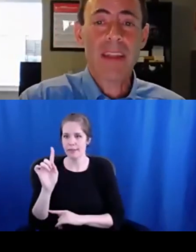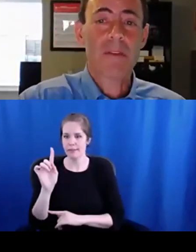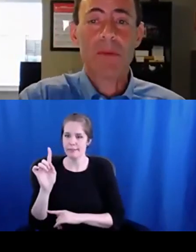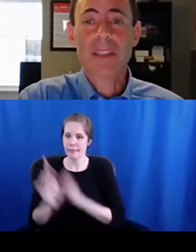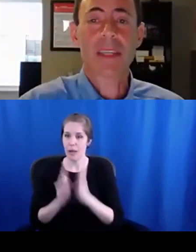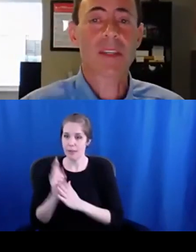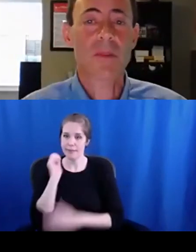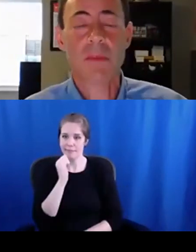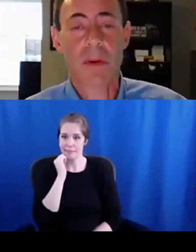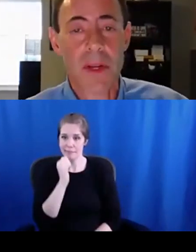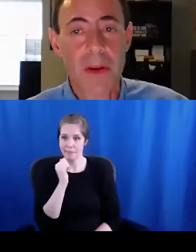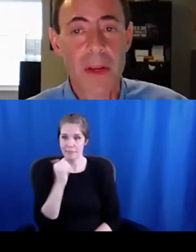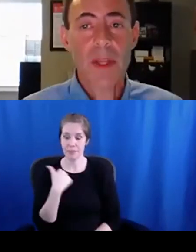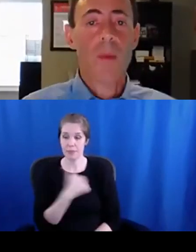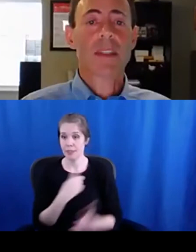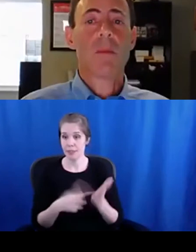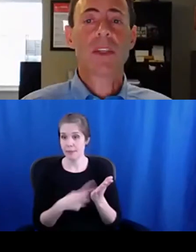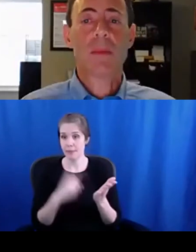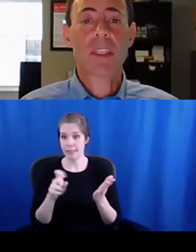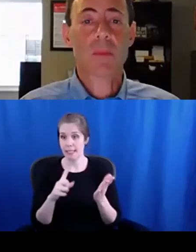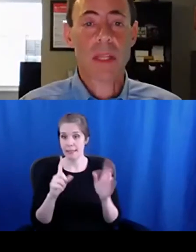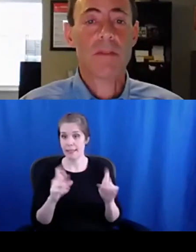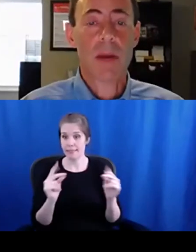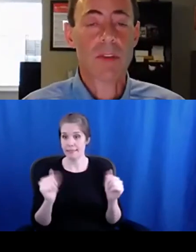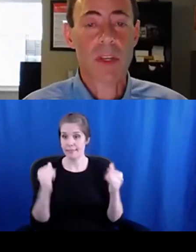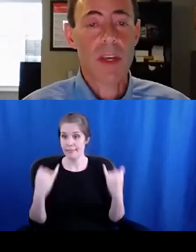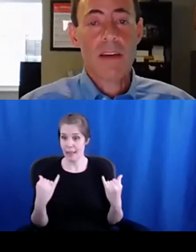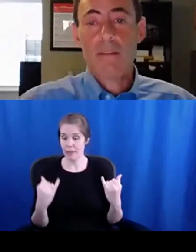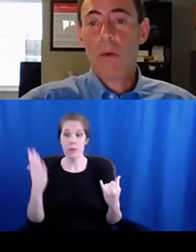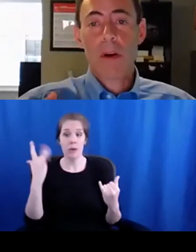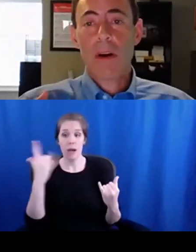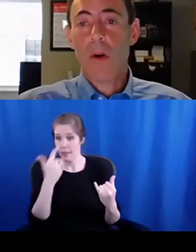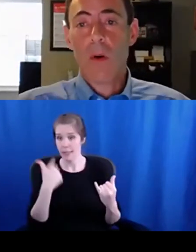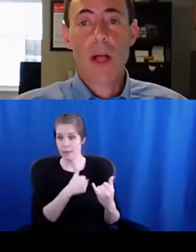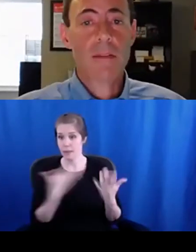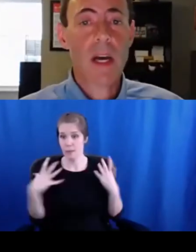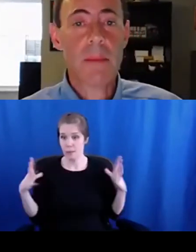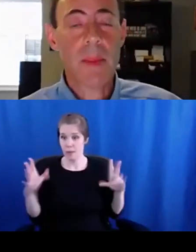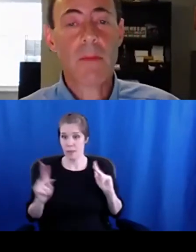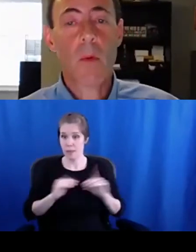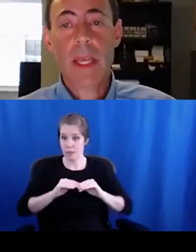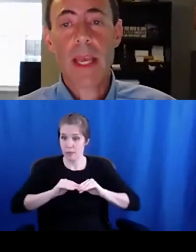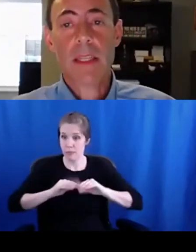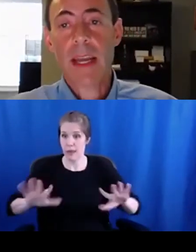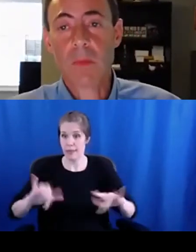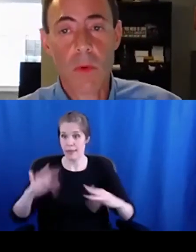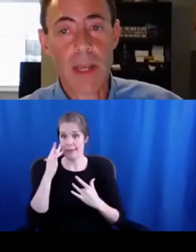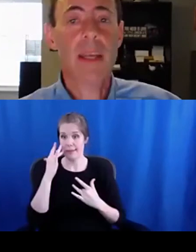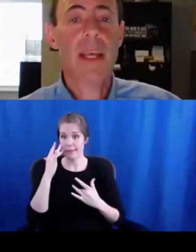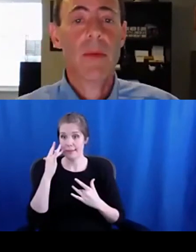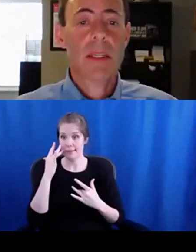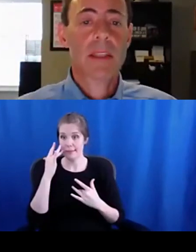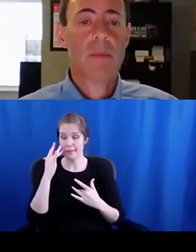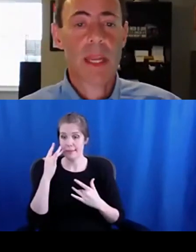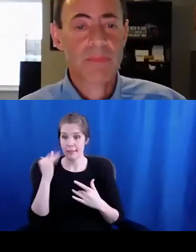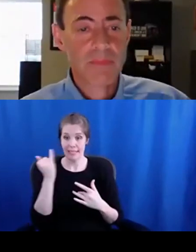then for the reasons I described earlier. We don't want someone to be spreading the virus for a whole lot of time before we get to the next morning and we